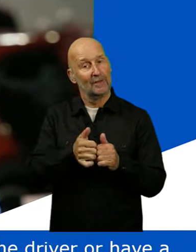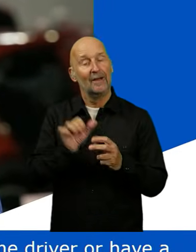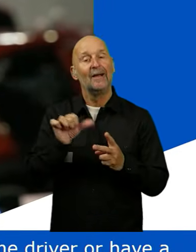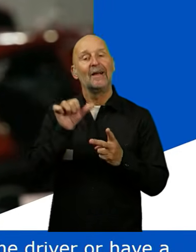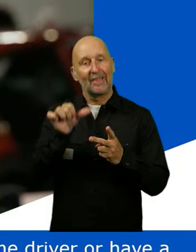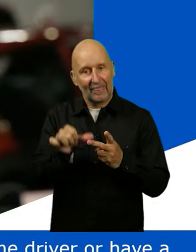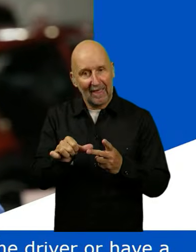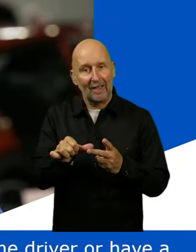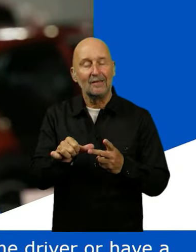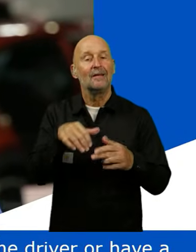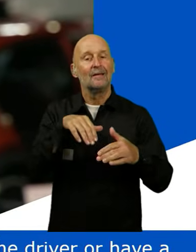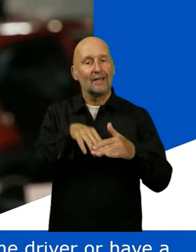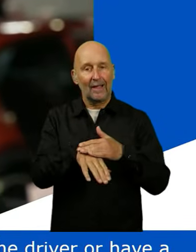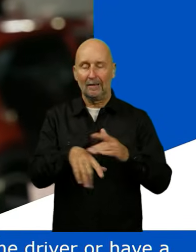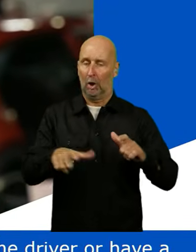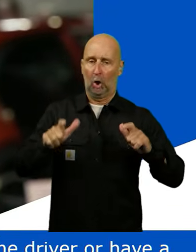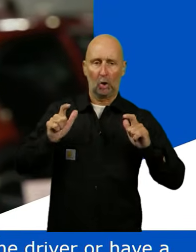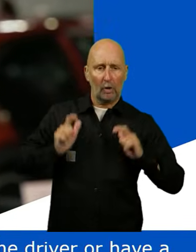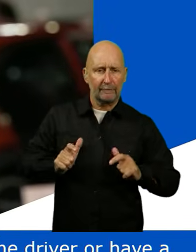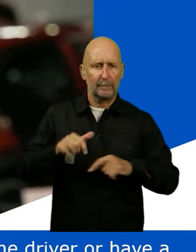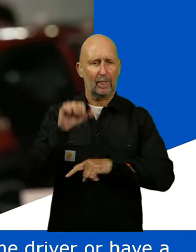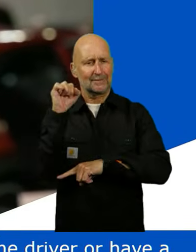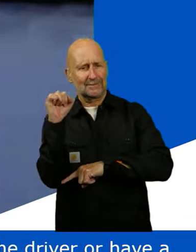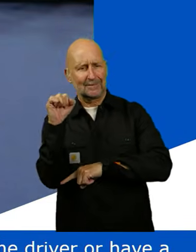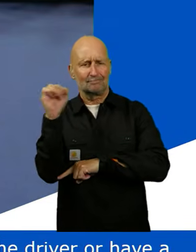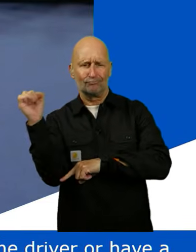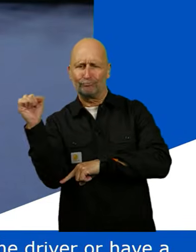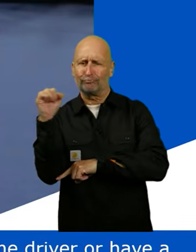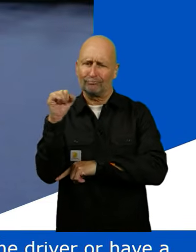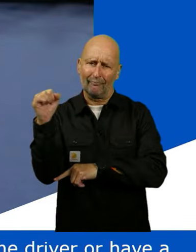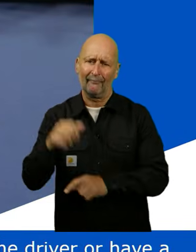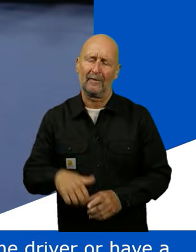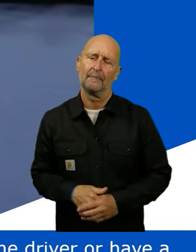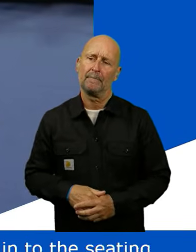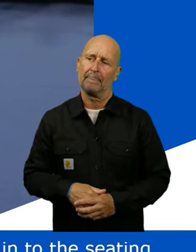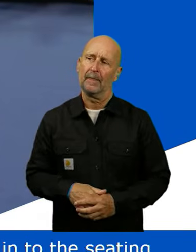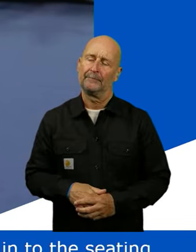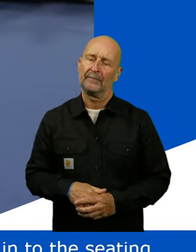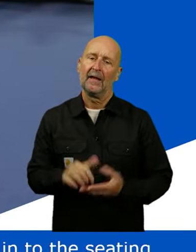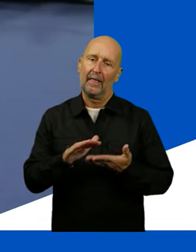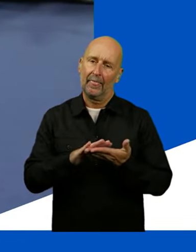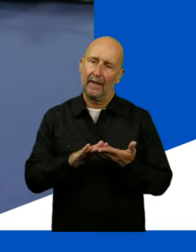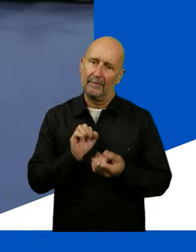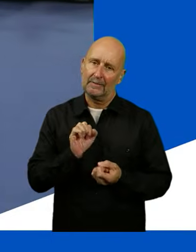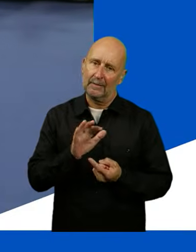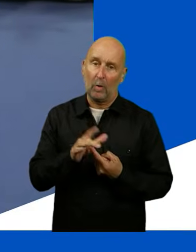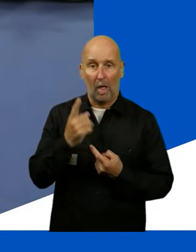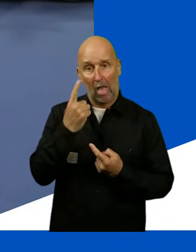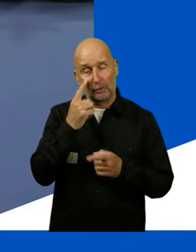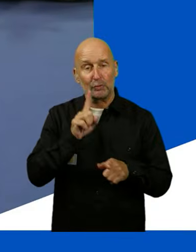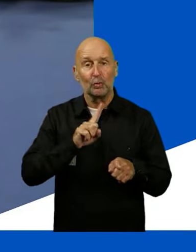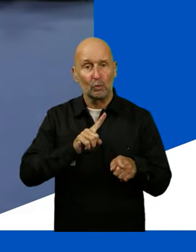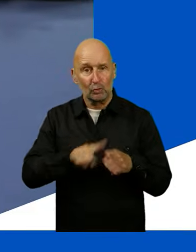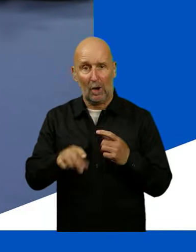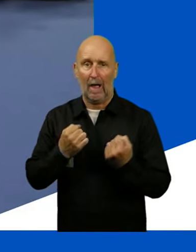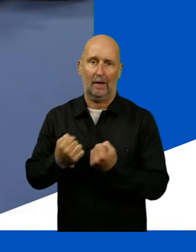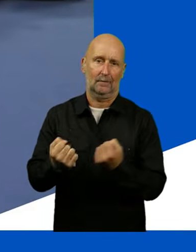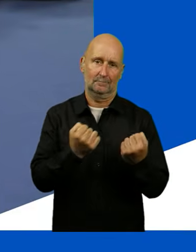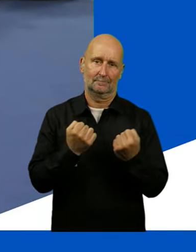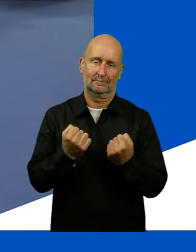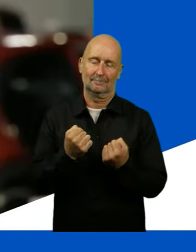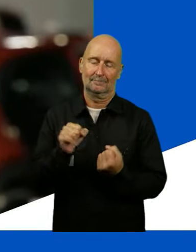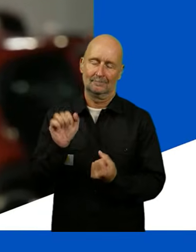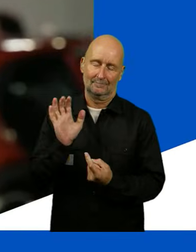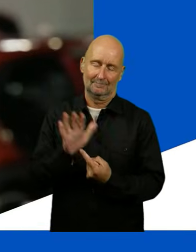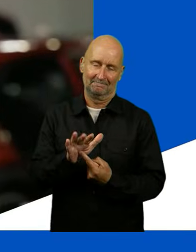into the comfort of the vehicle, the seating position itself. Lovely. And I guess that means it's really important to try the vehicle first, right? It's really essential